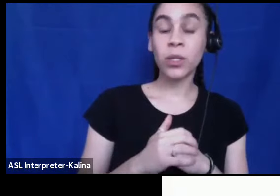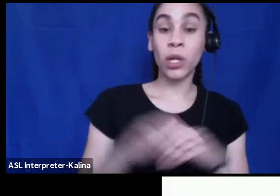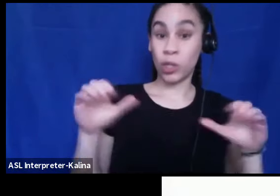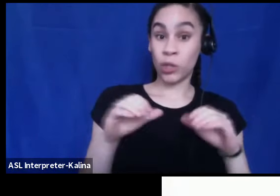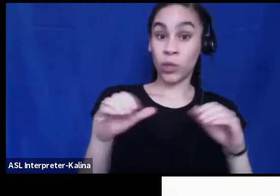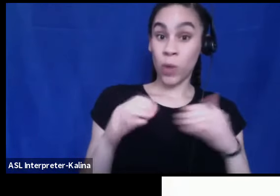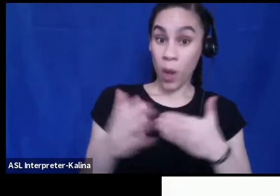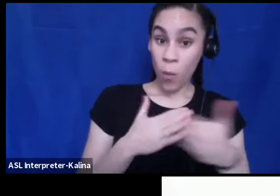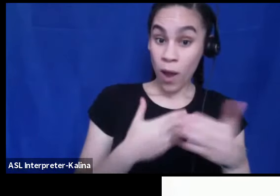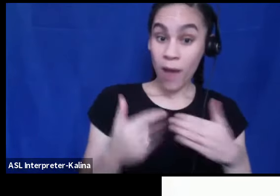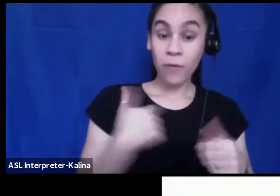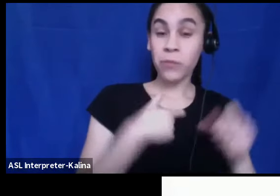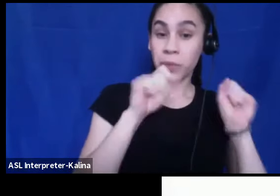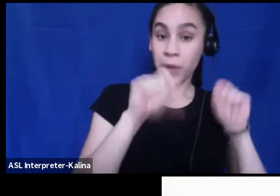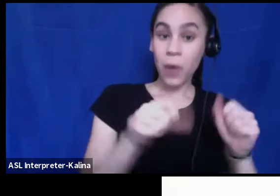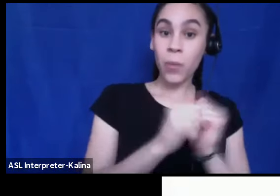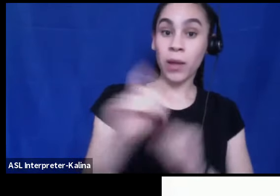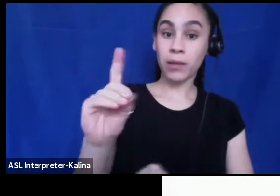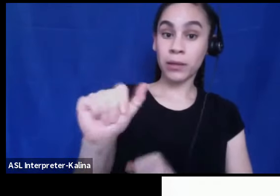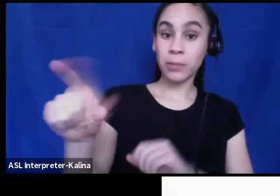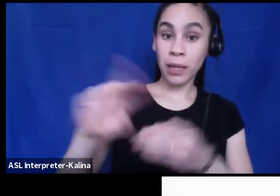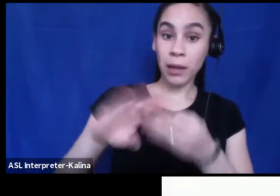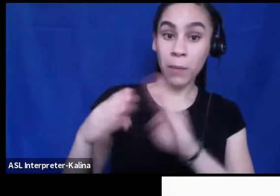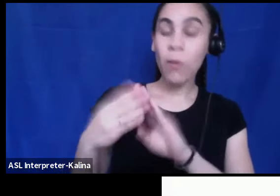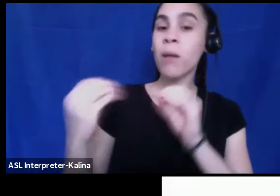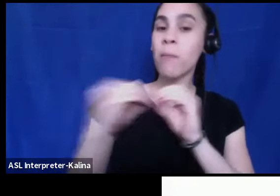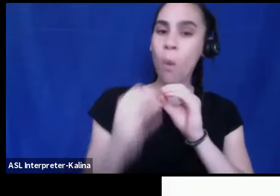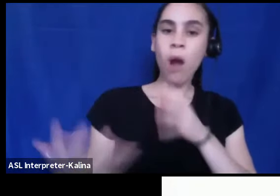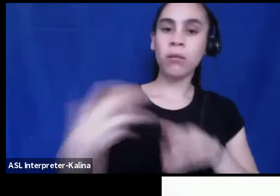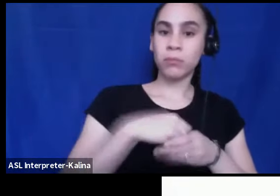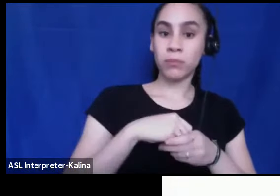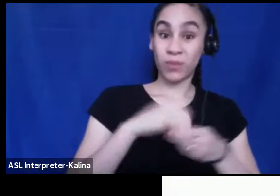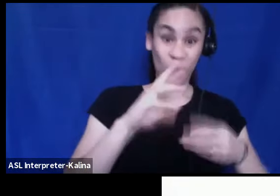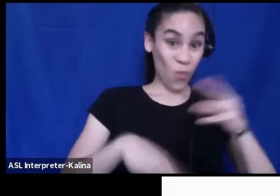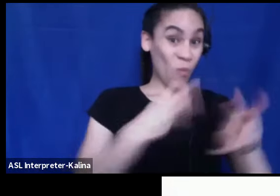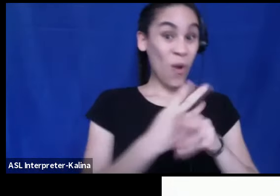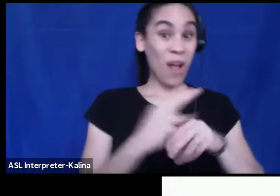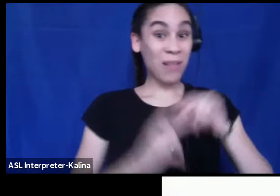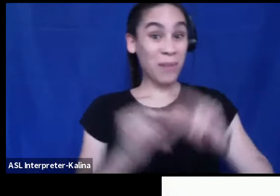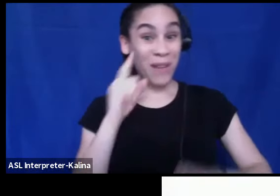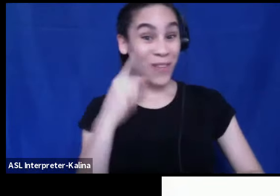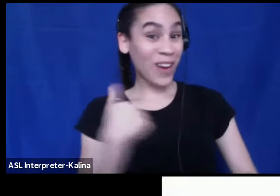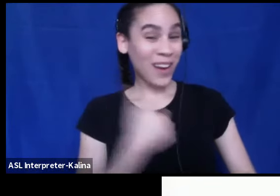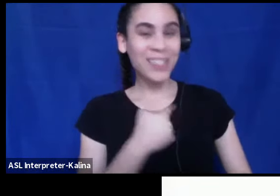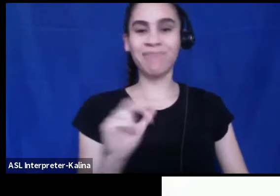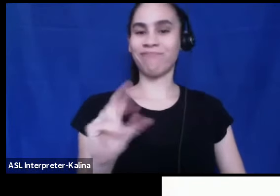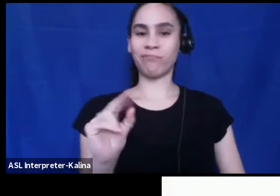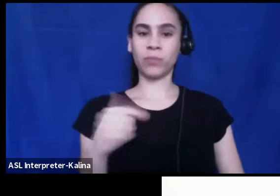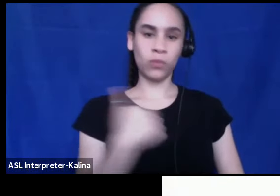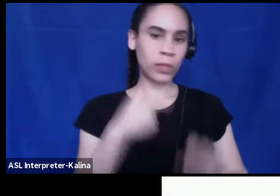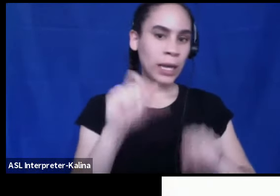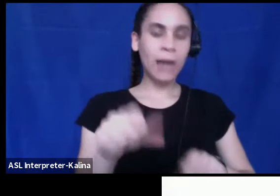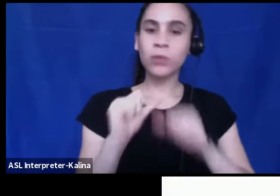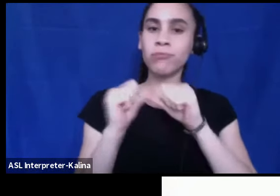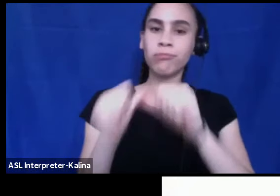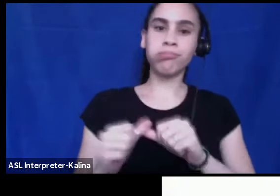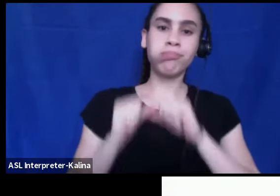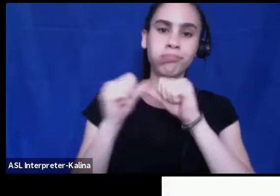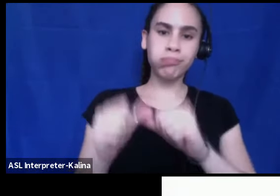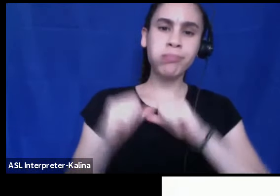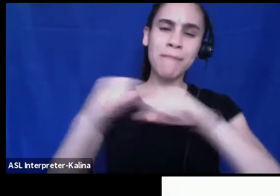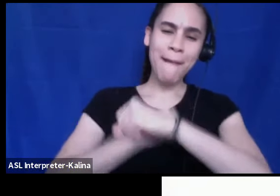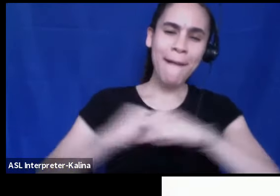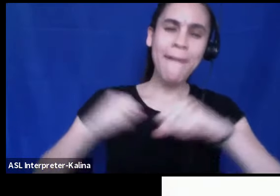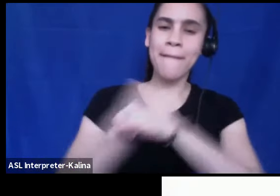community to make the world more inclusive, because the world is not built for us. We've had to continue to advocate and fight for making the